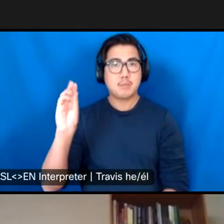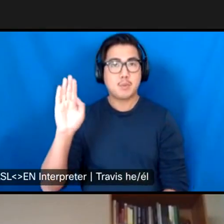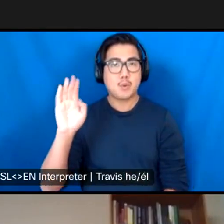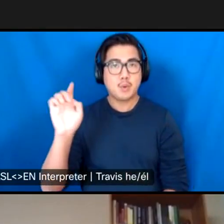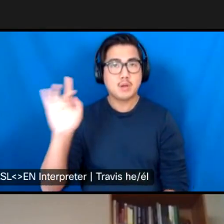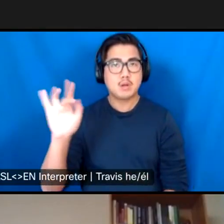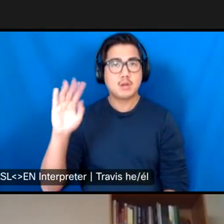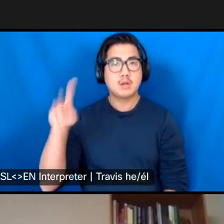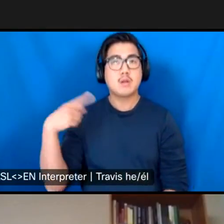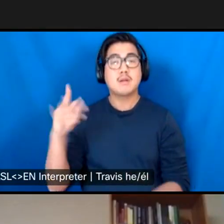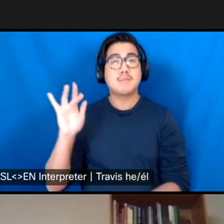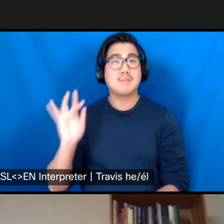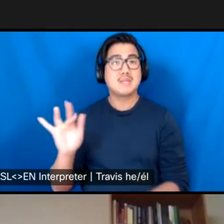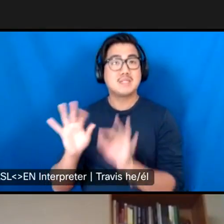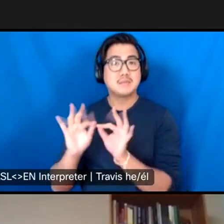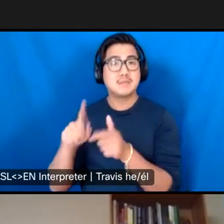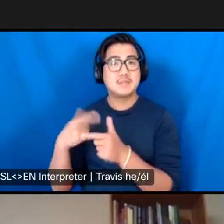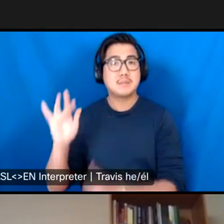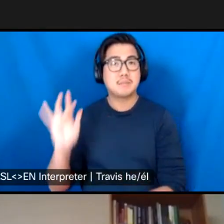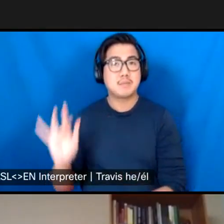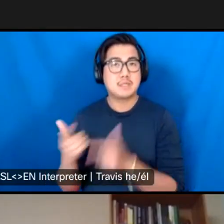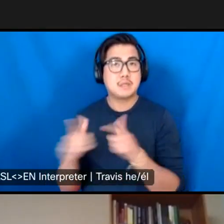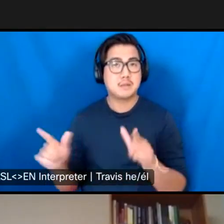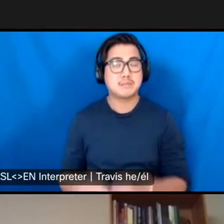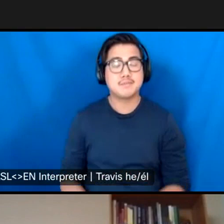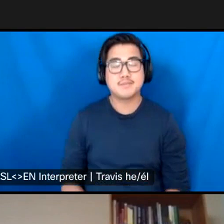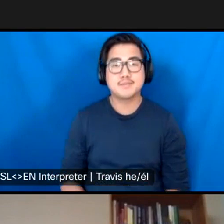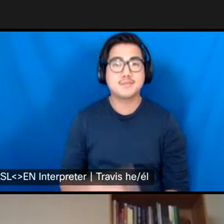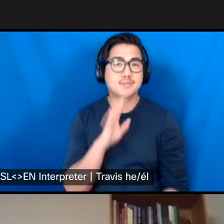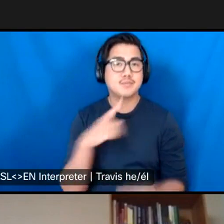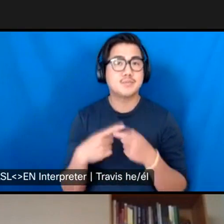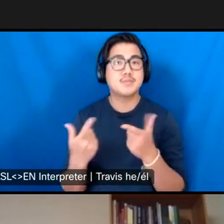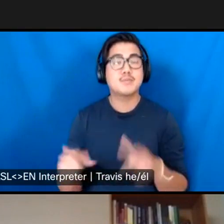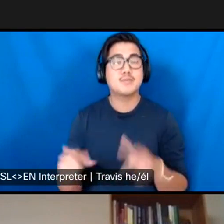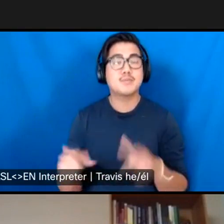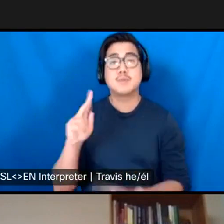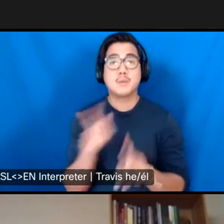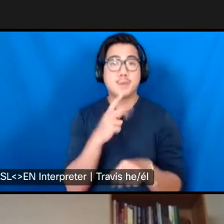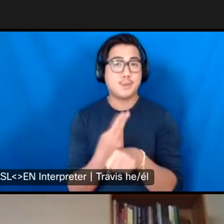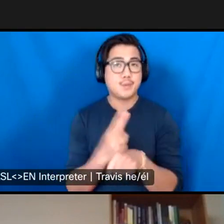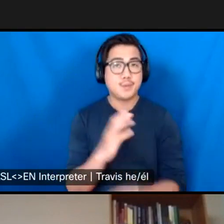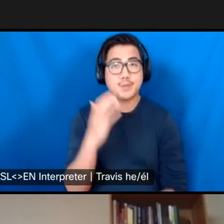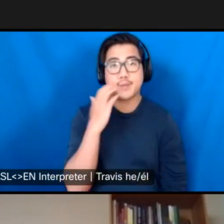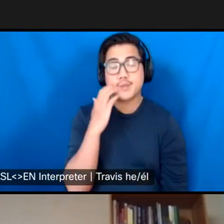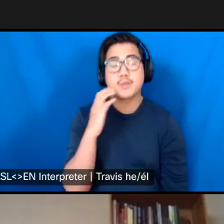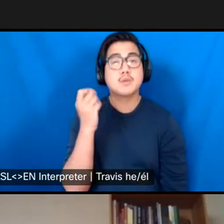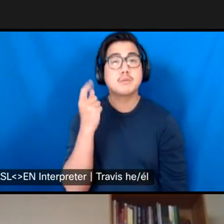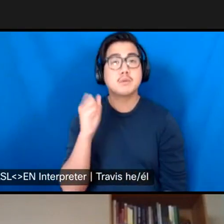select your language from the available options. Para los usuarios móviles, pueden elegir su